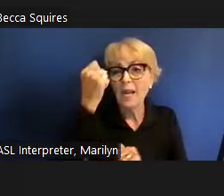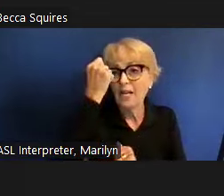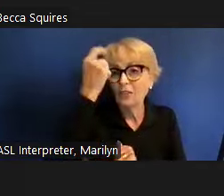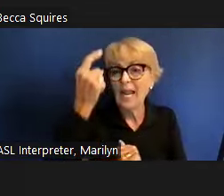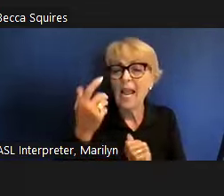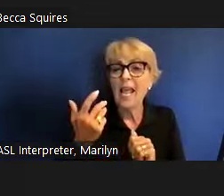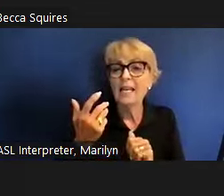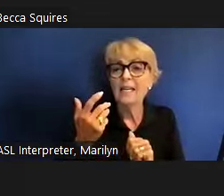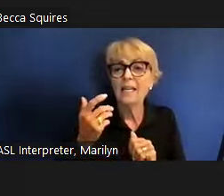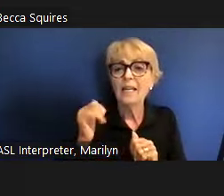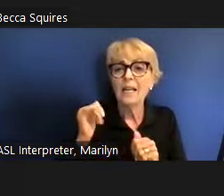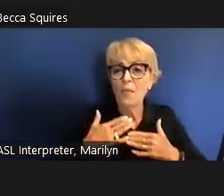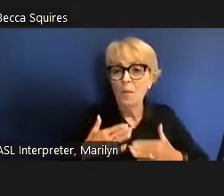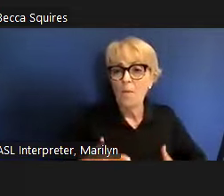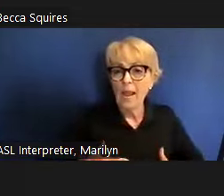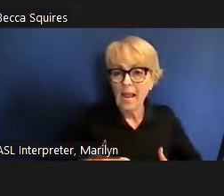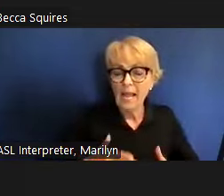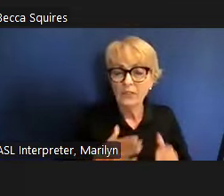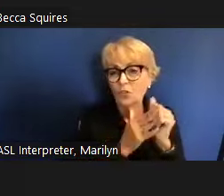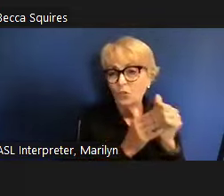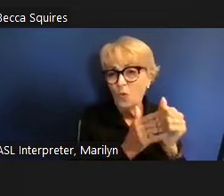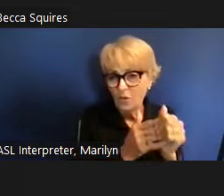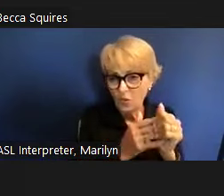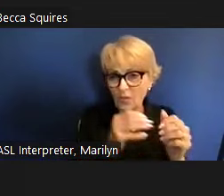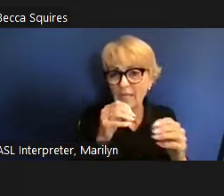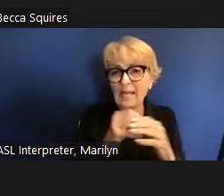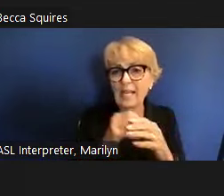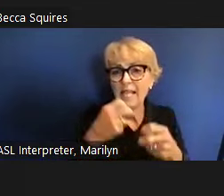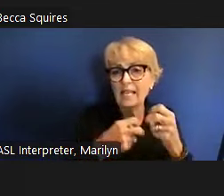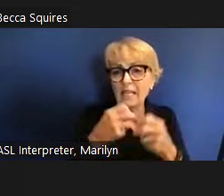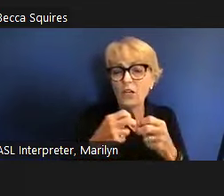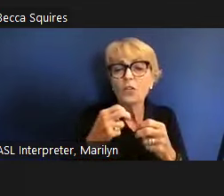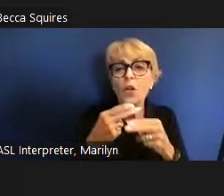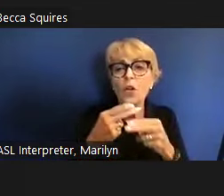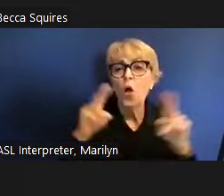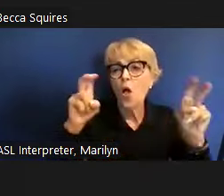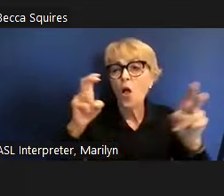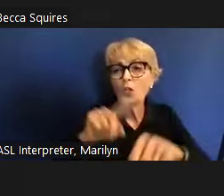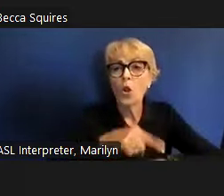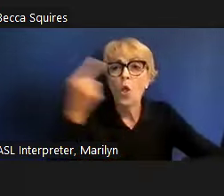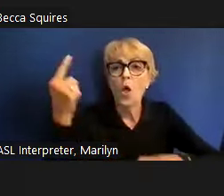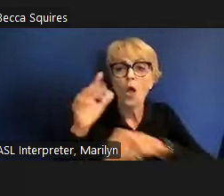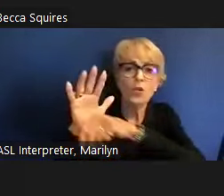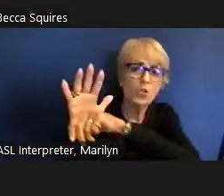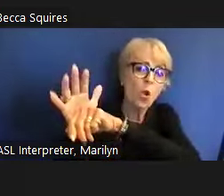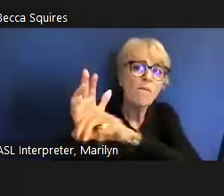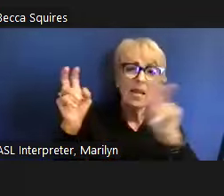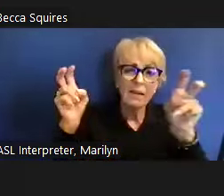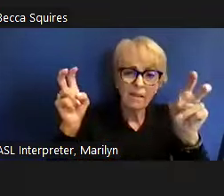the biological driver of this condition called long COVID, and for other things, it's